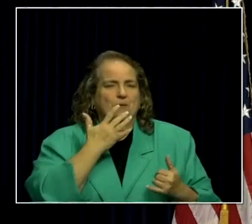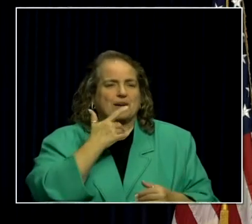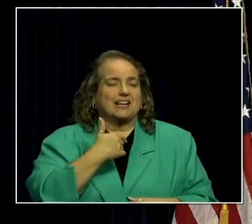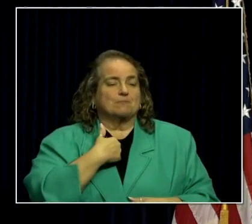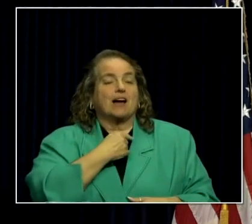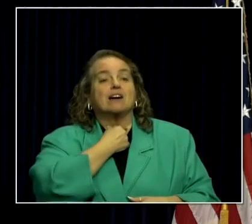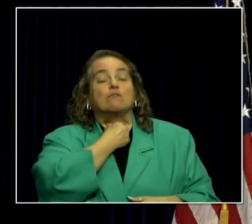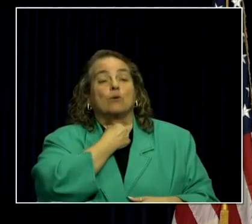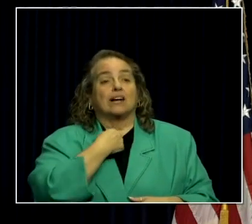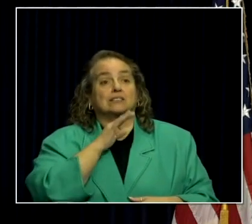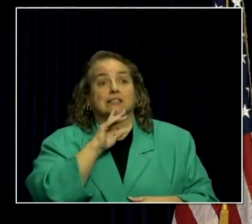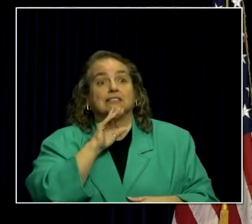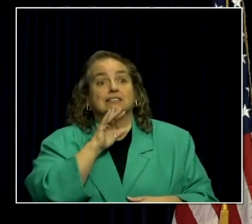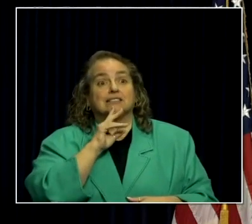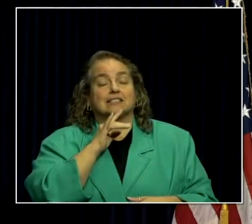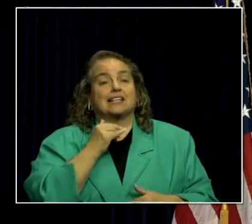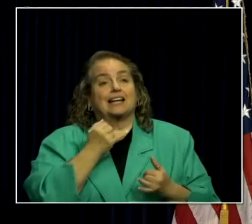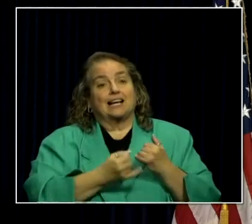voice over the last